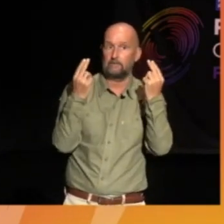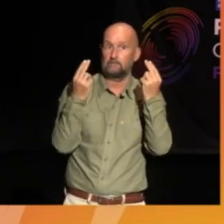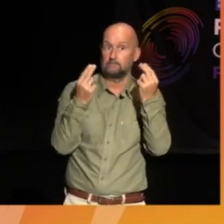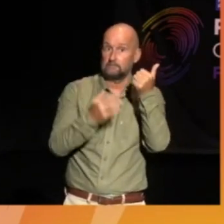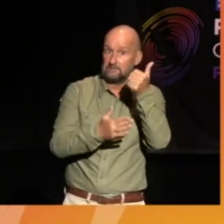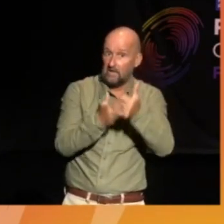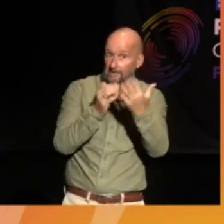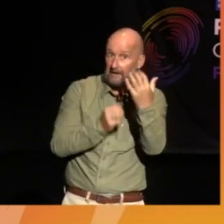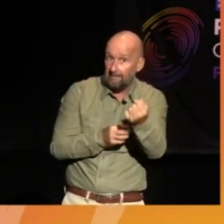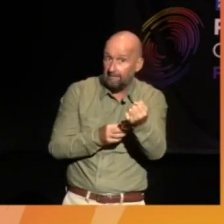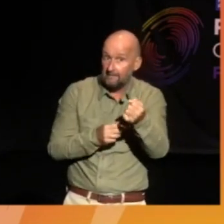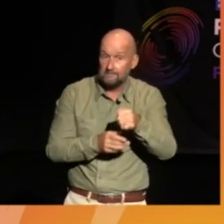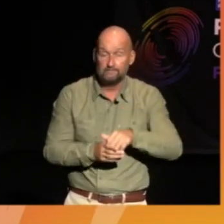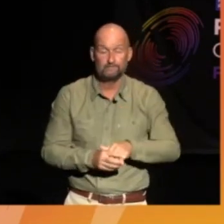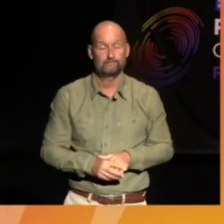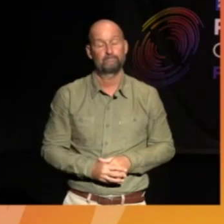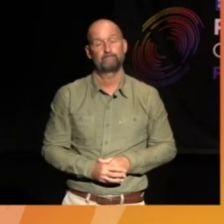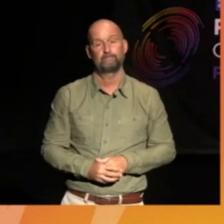up?